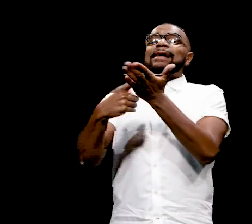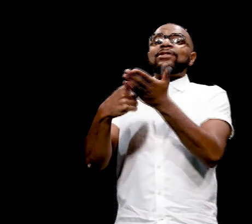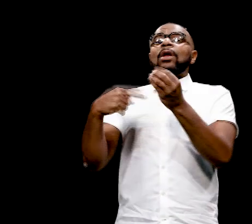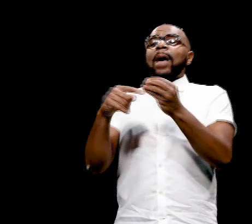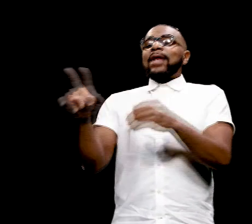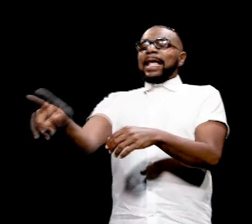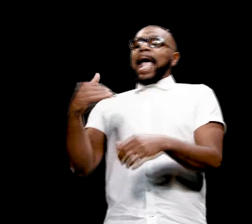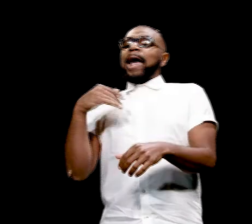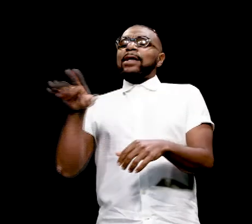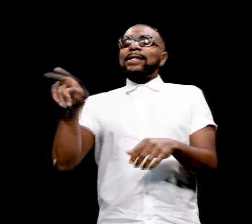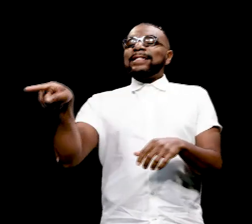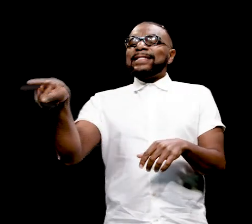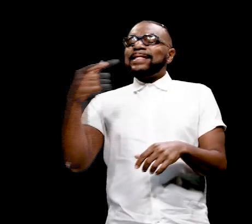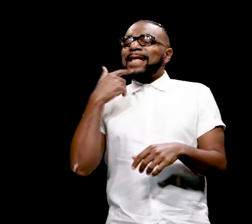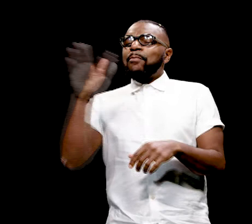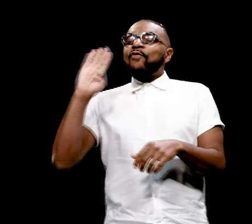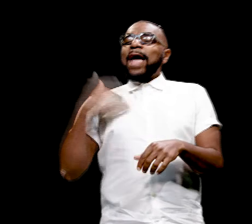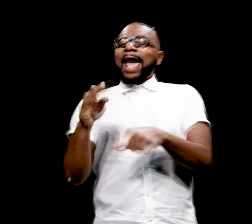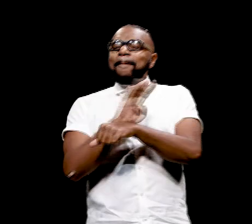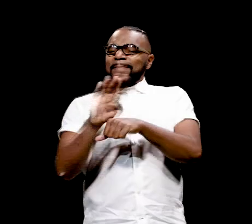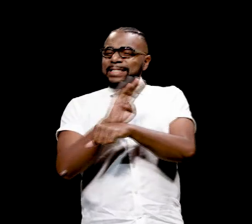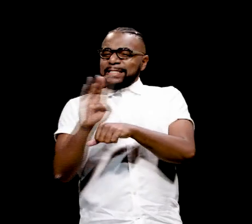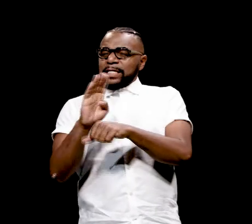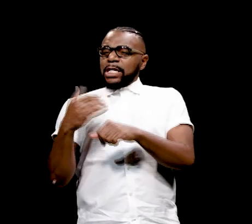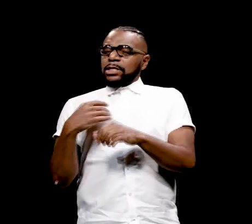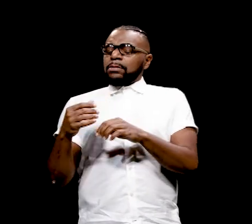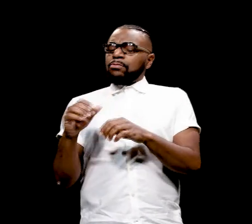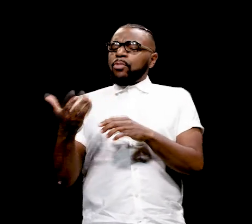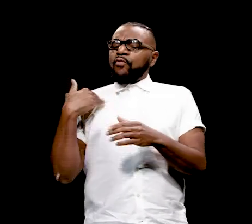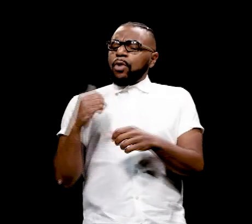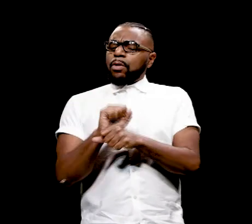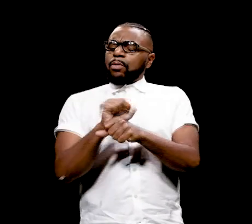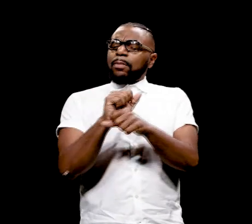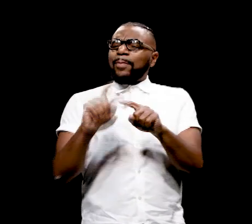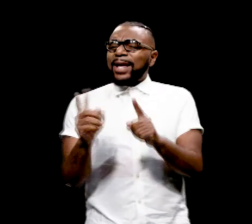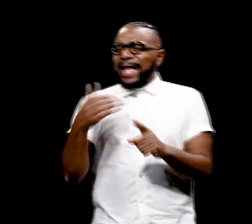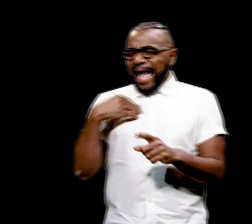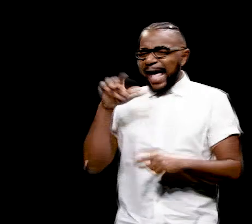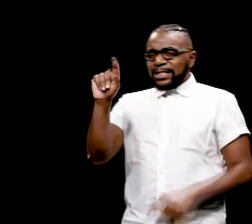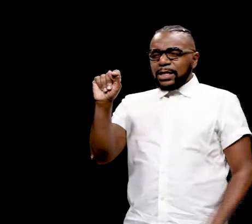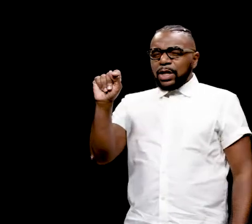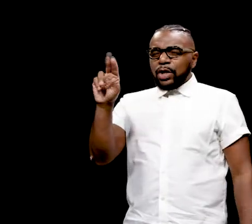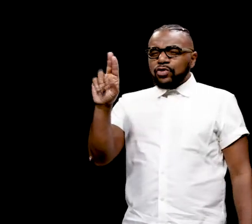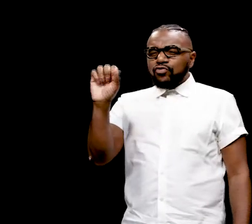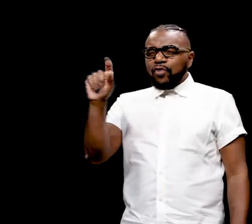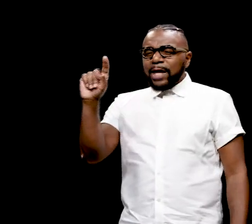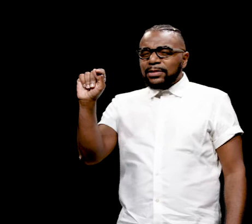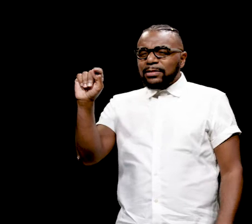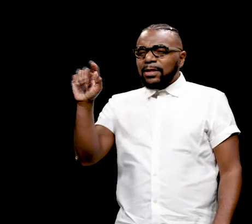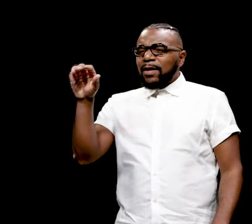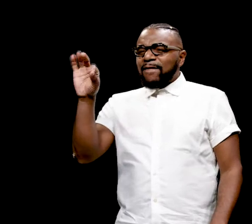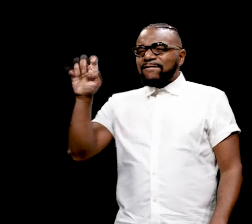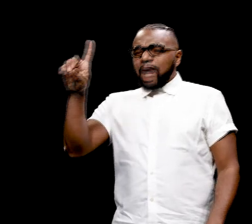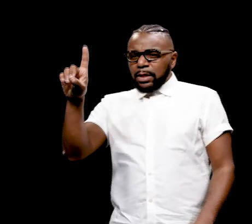and operated a small business. He has a trust fund. When he opens a business, it's not the same as it is